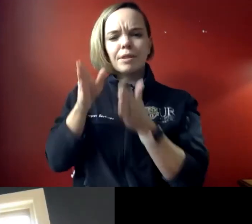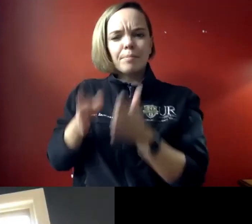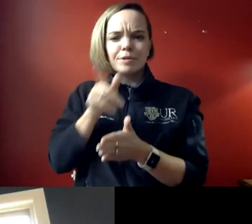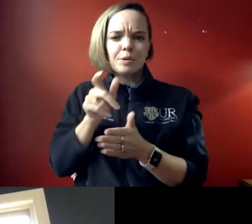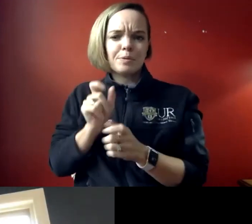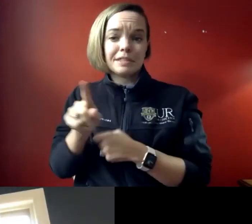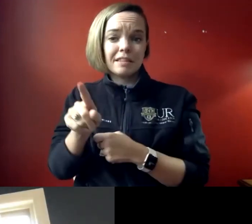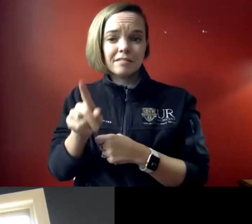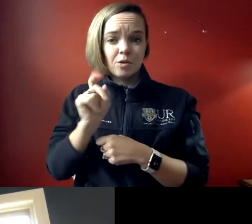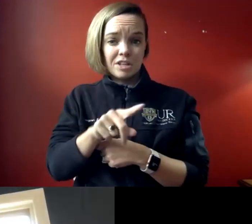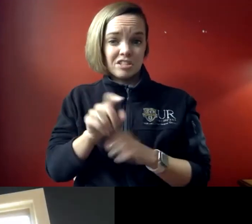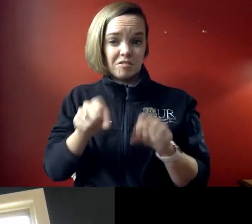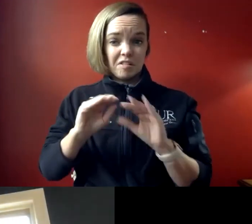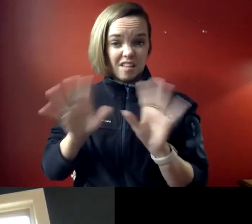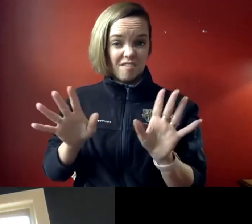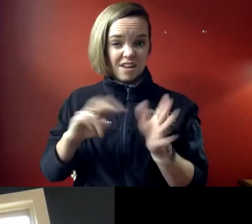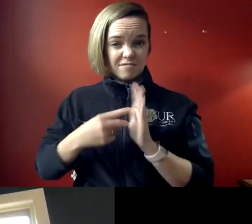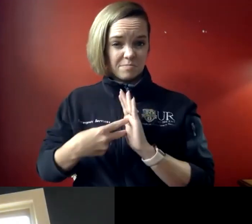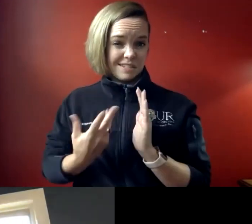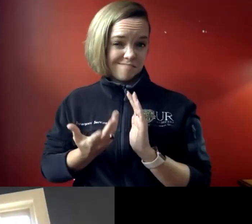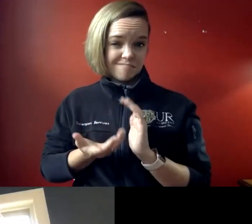clarify. But one sense is that